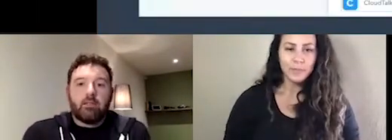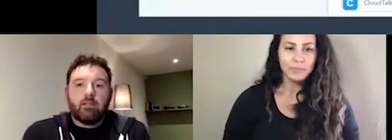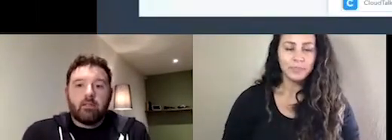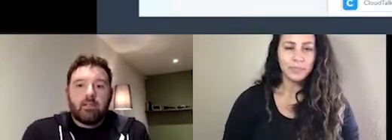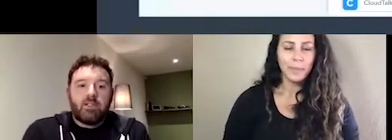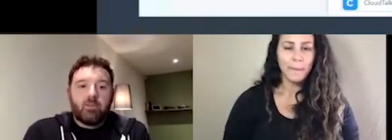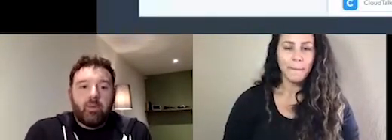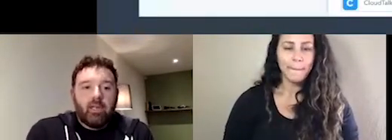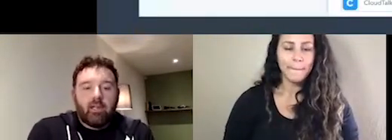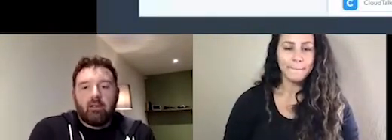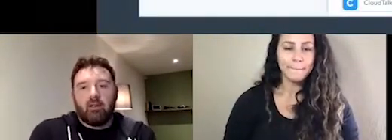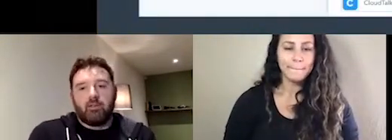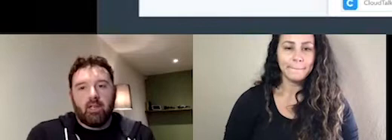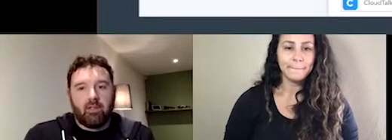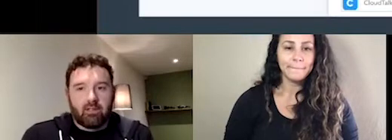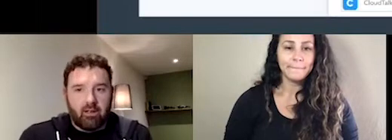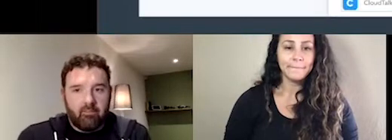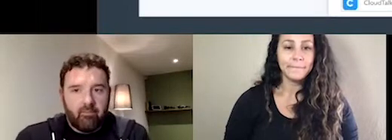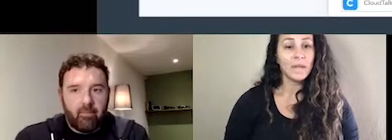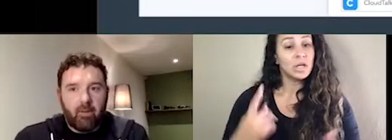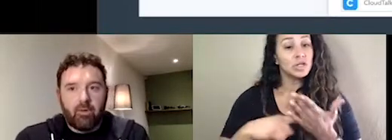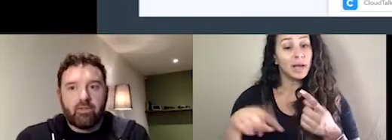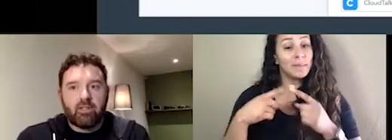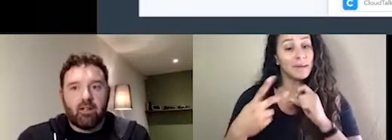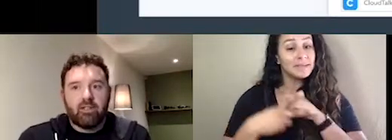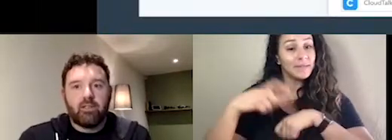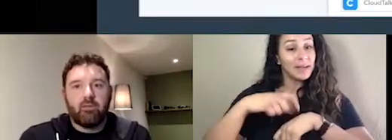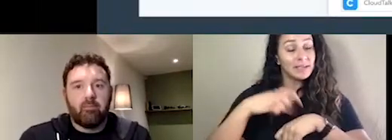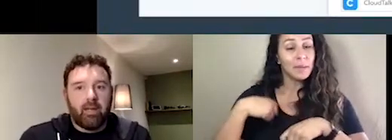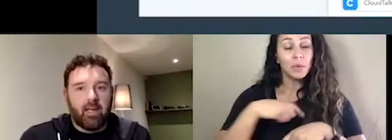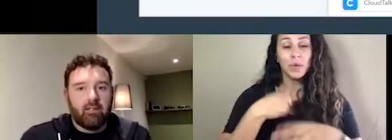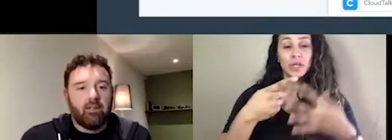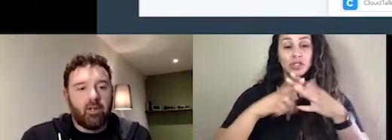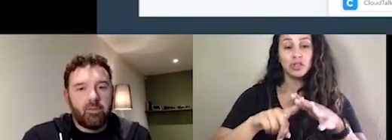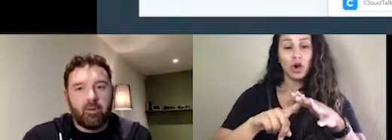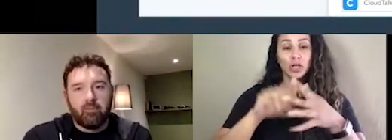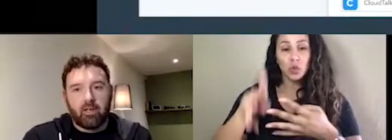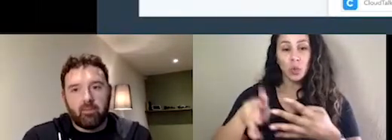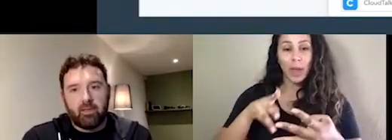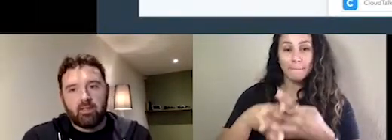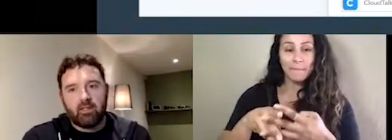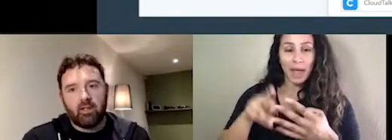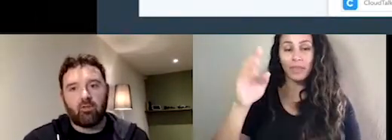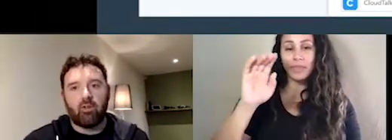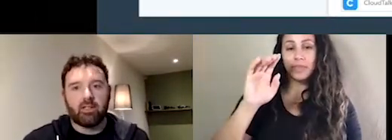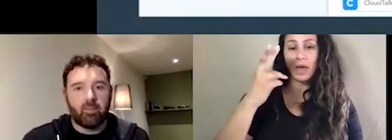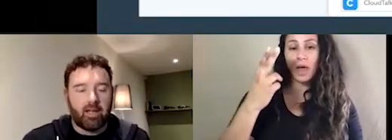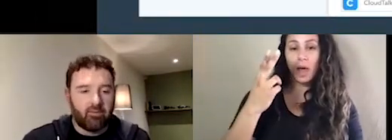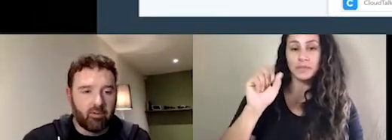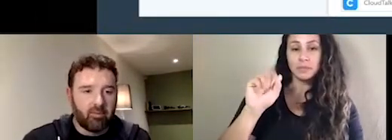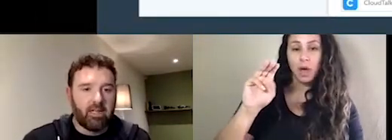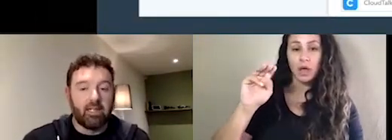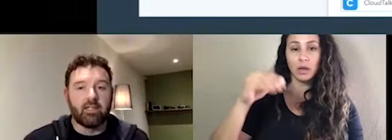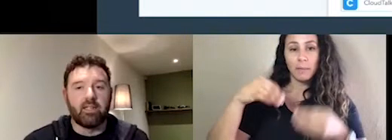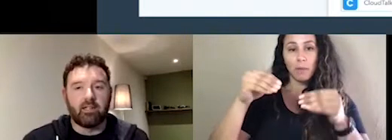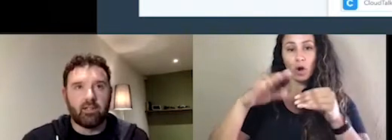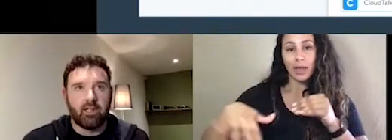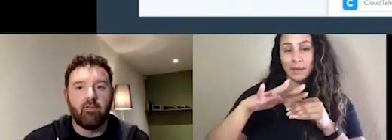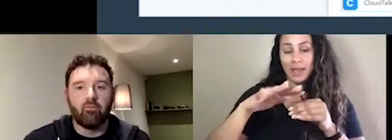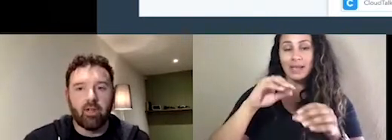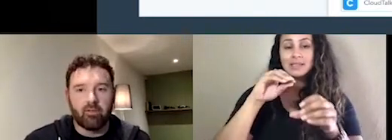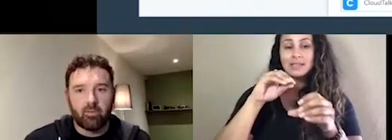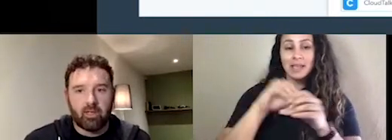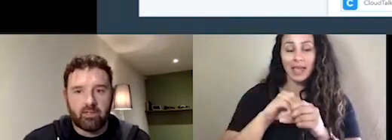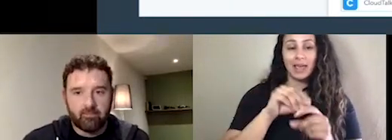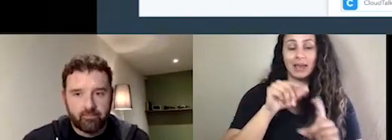And speaking of saving time, we've started to embed the HubSpot Marketplace across the platform in